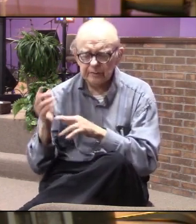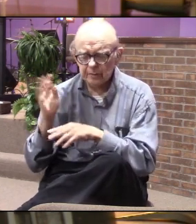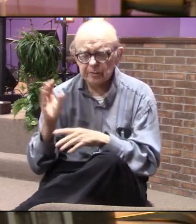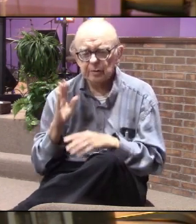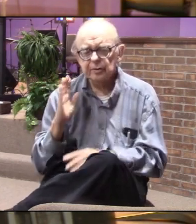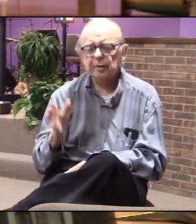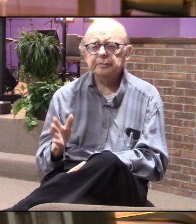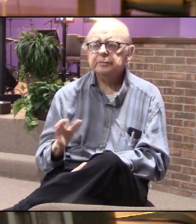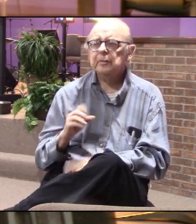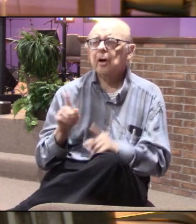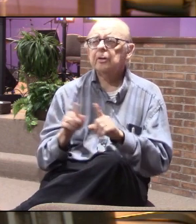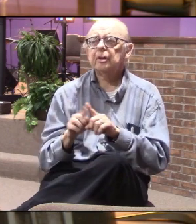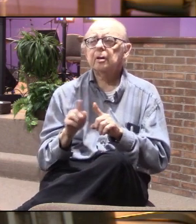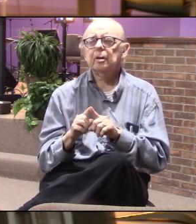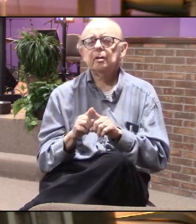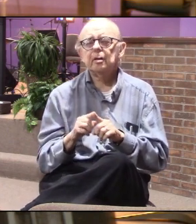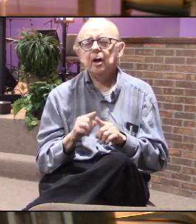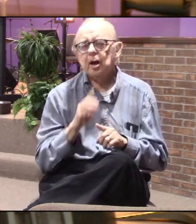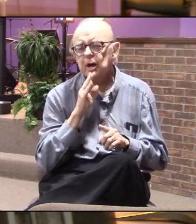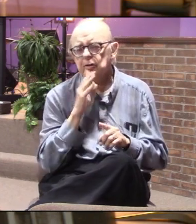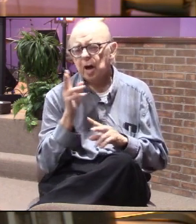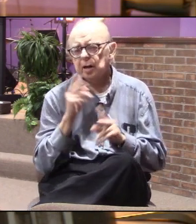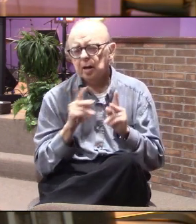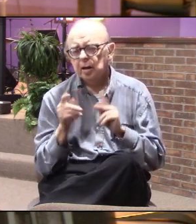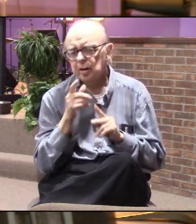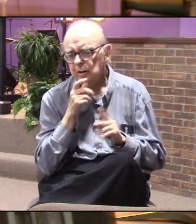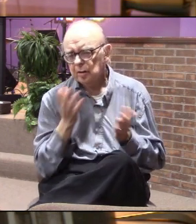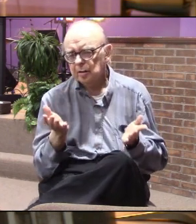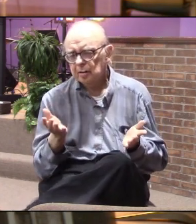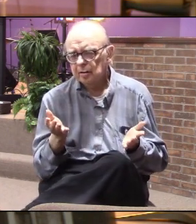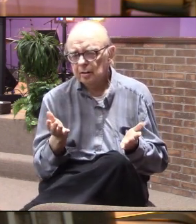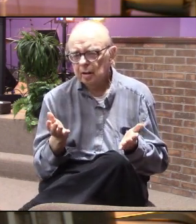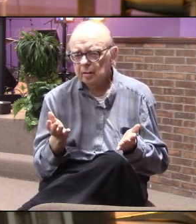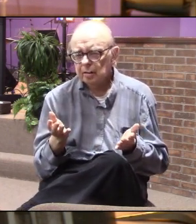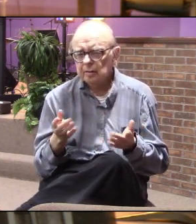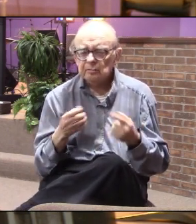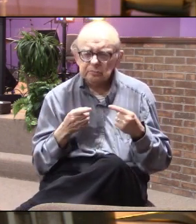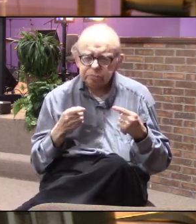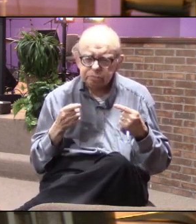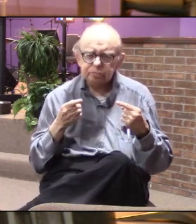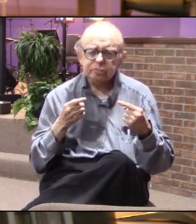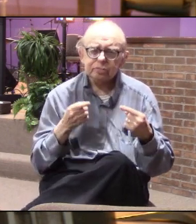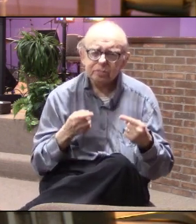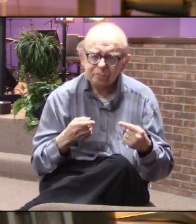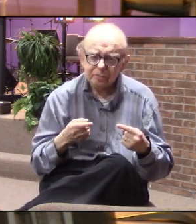but also in talking to people who are struggling.